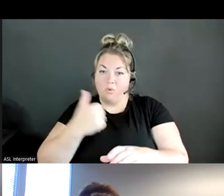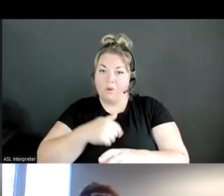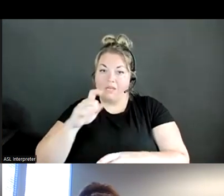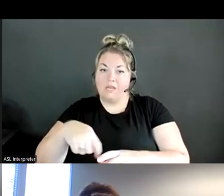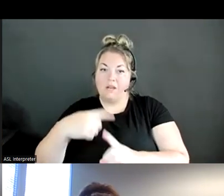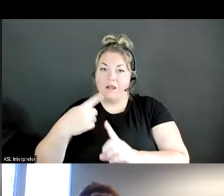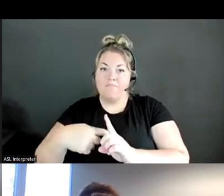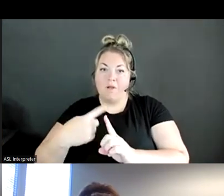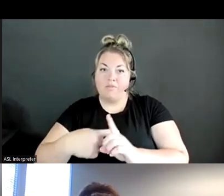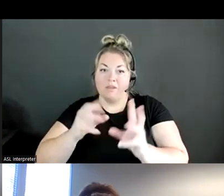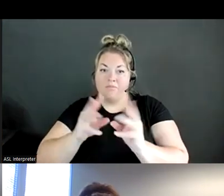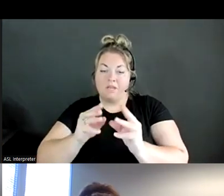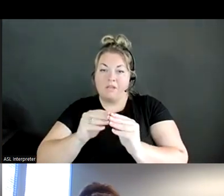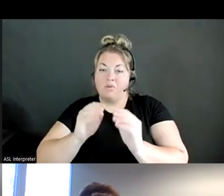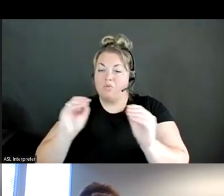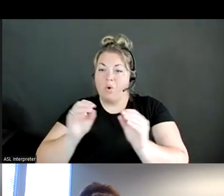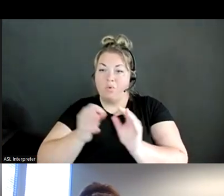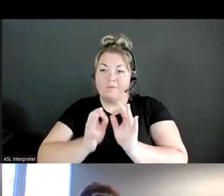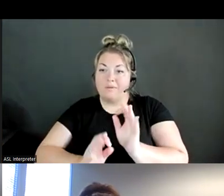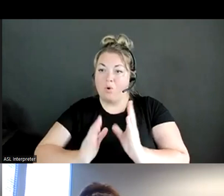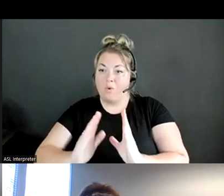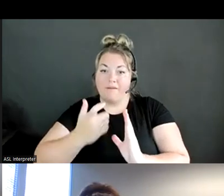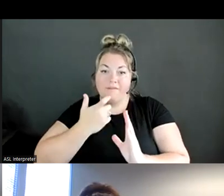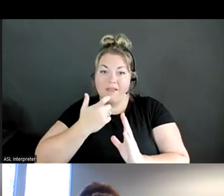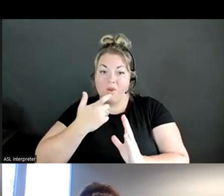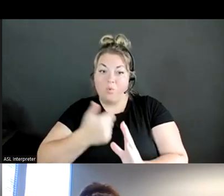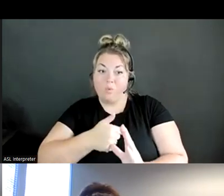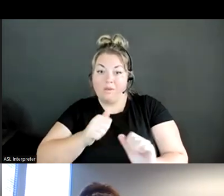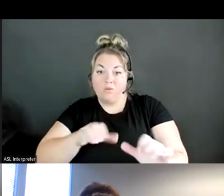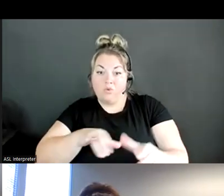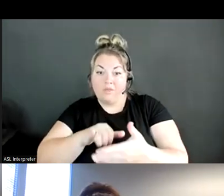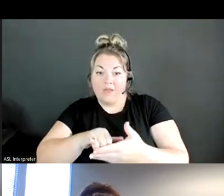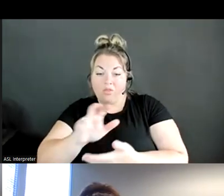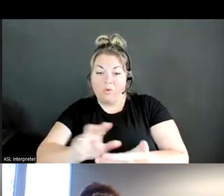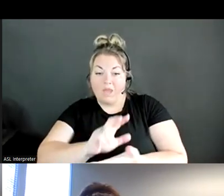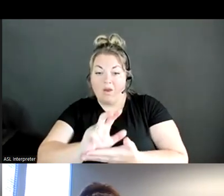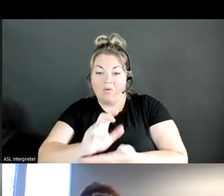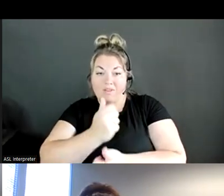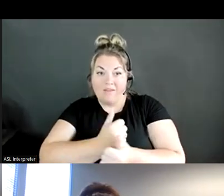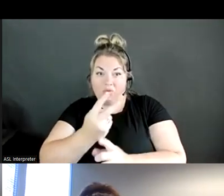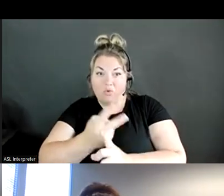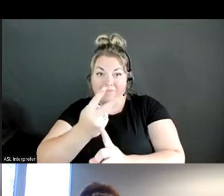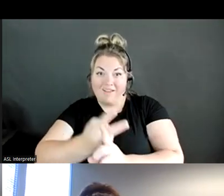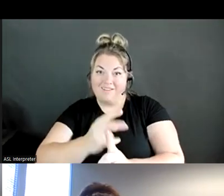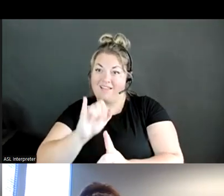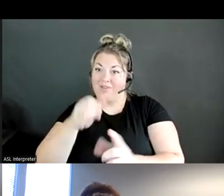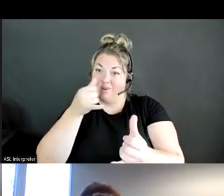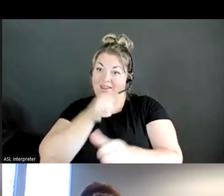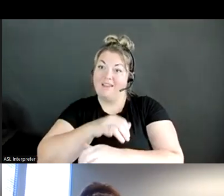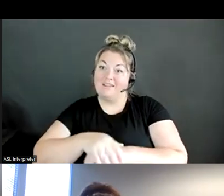meeting. There's just no simple way of saying we can do this in 3 hours every 2 months. That's ridiculous.